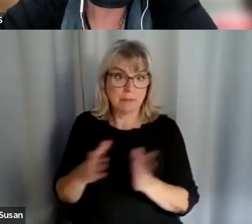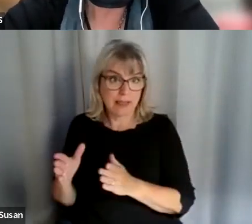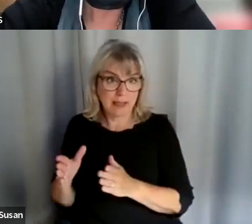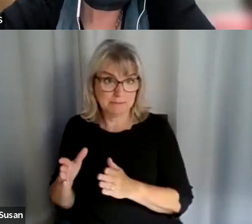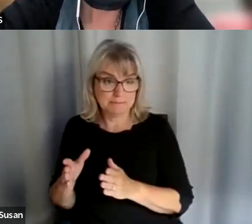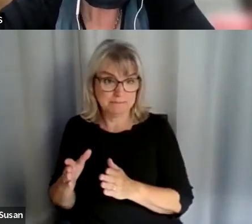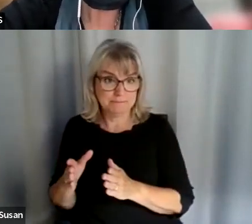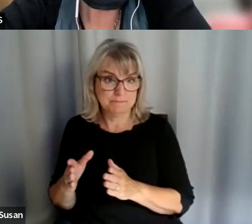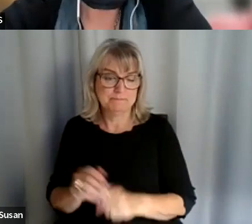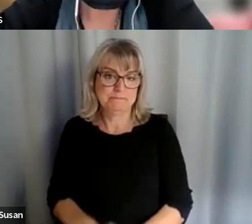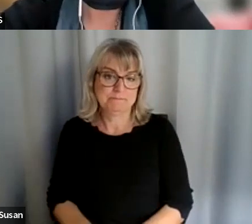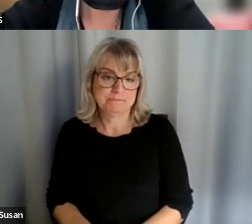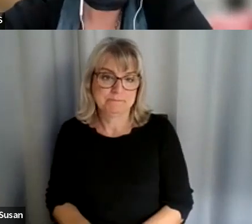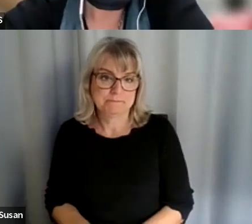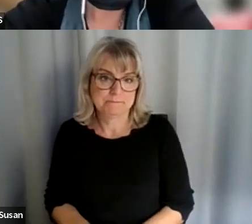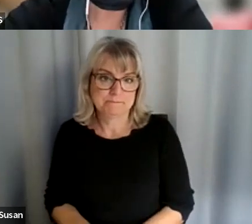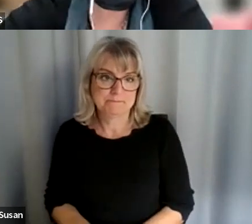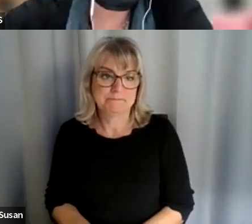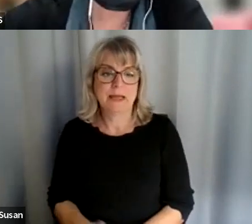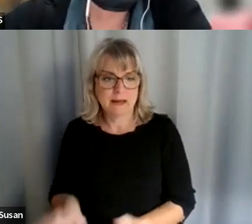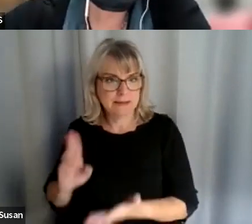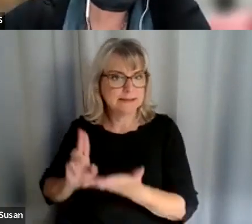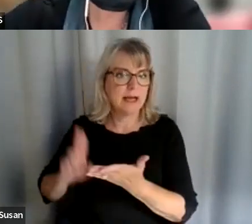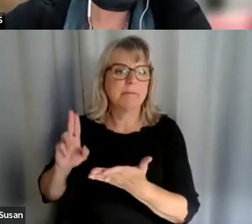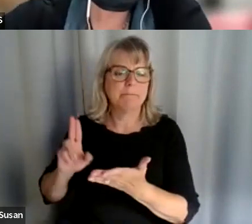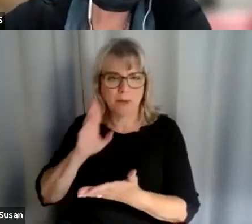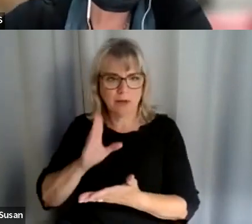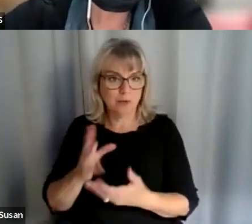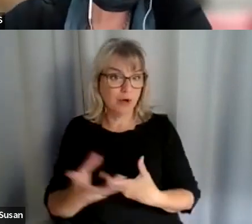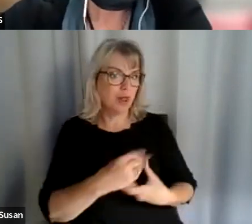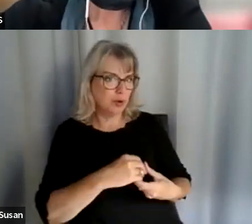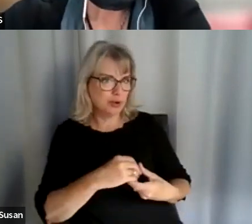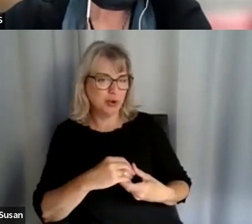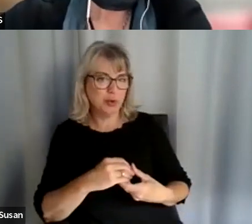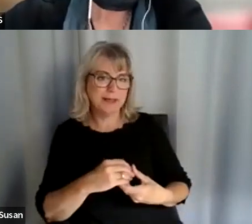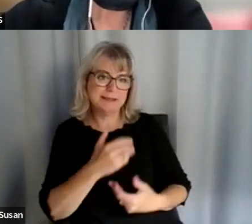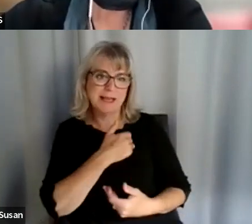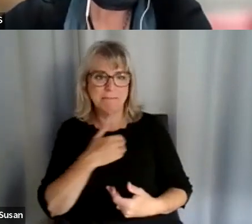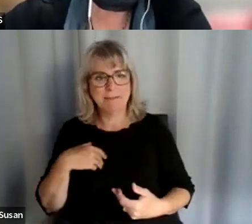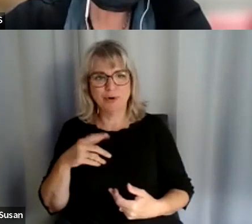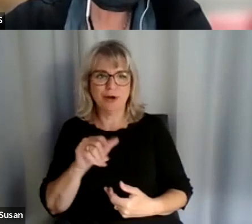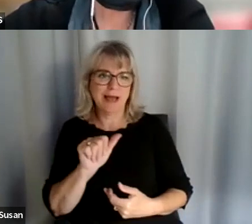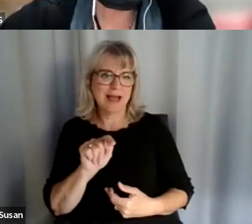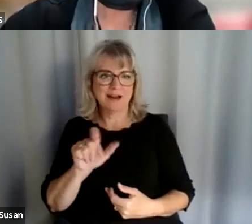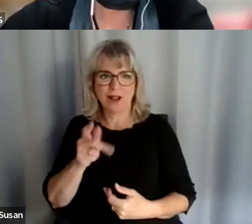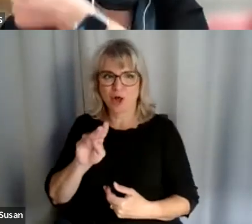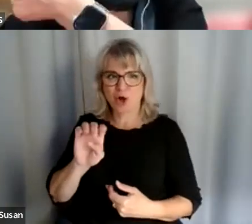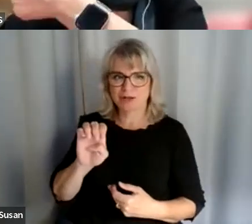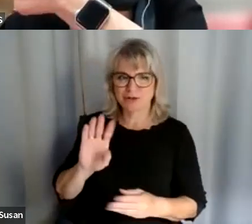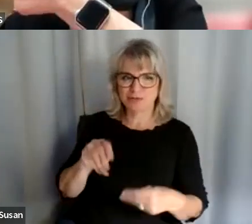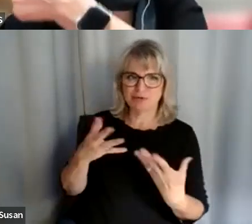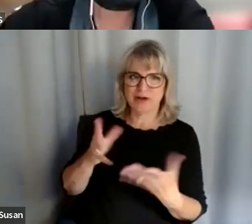them. Terrific. So we'll include you as a member at large who's going to supply some labor